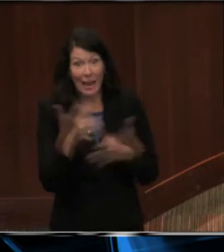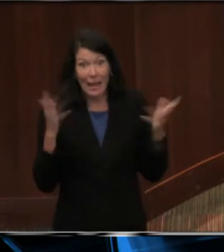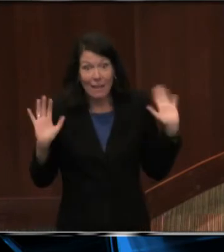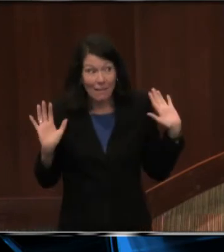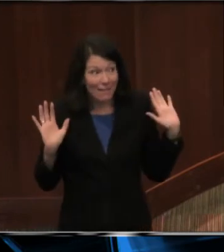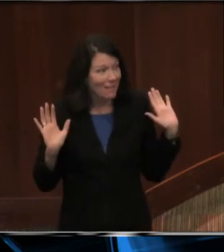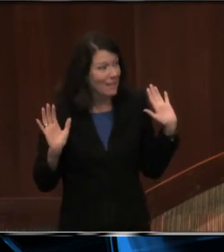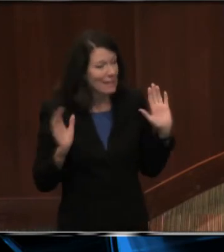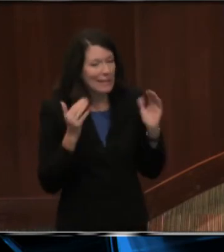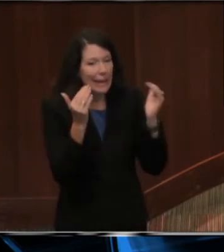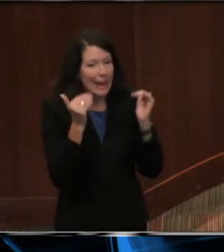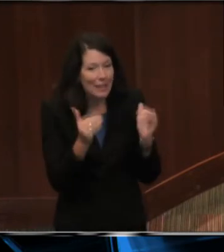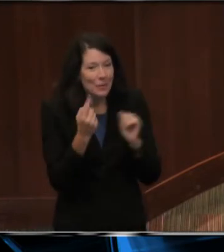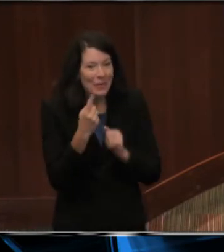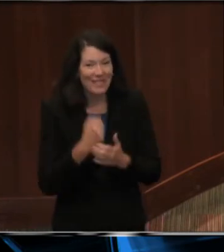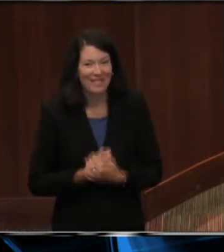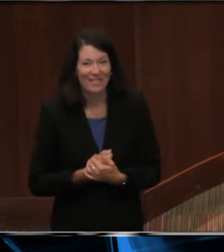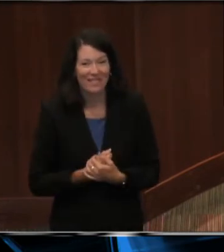it's the next one.